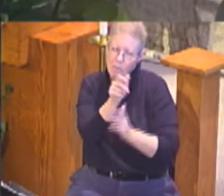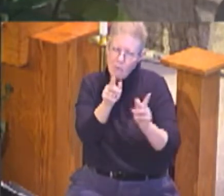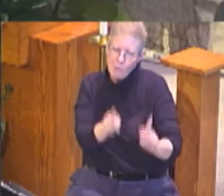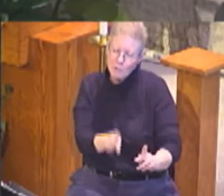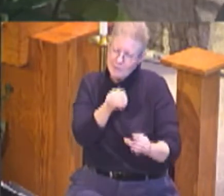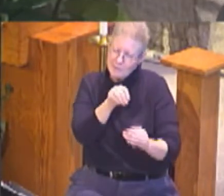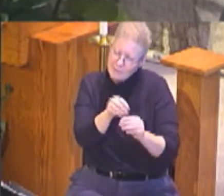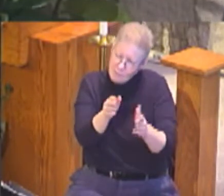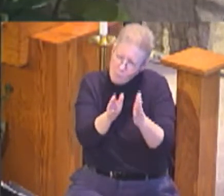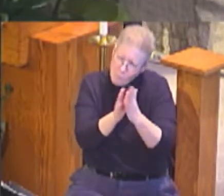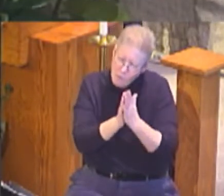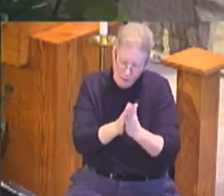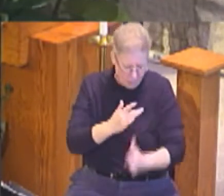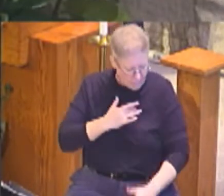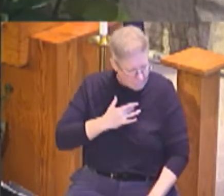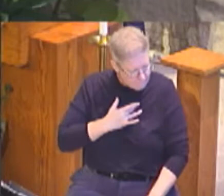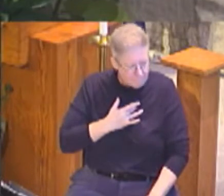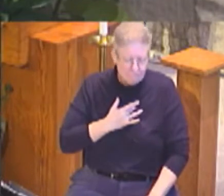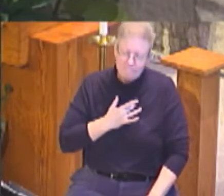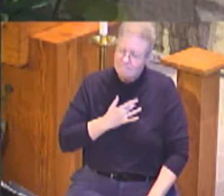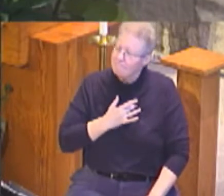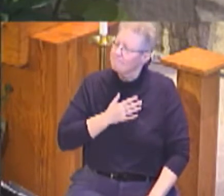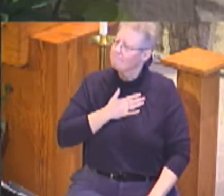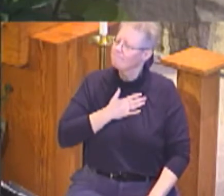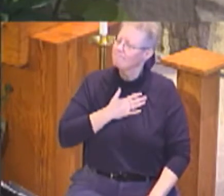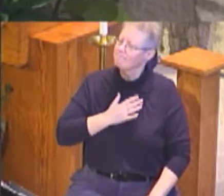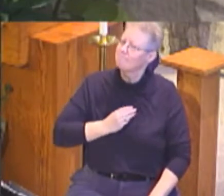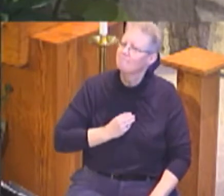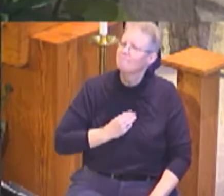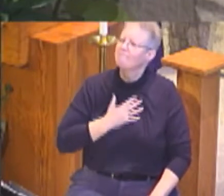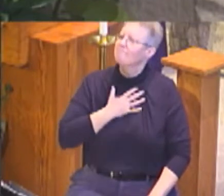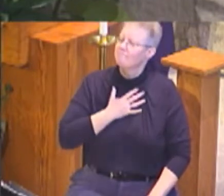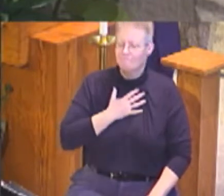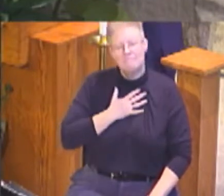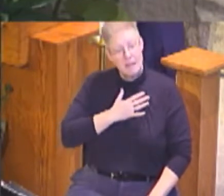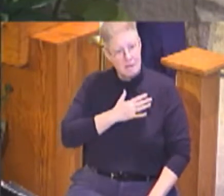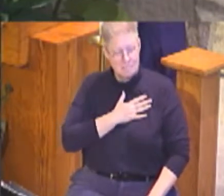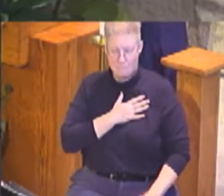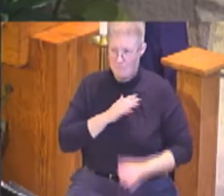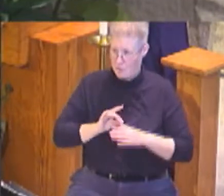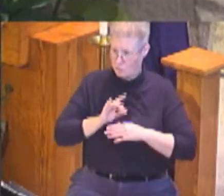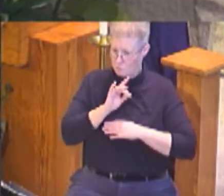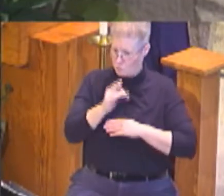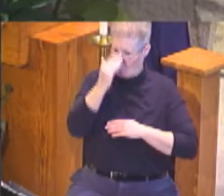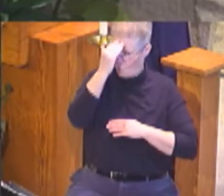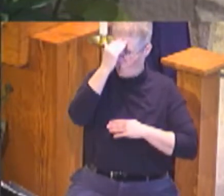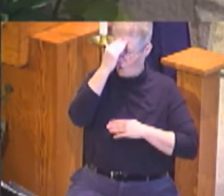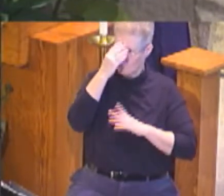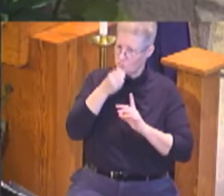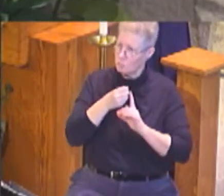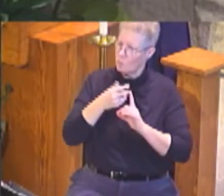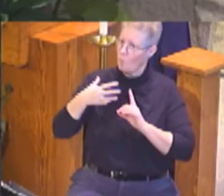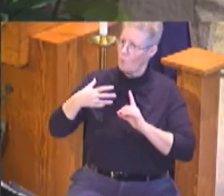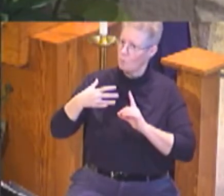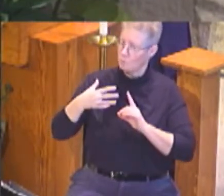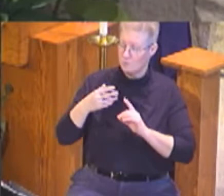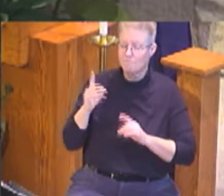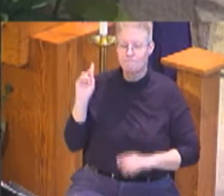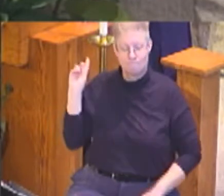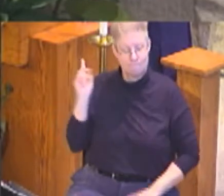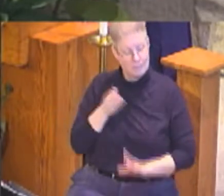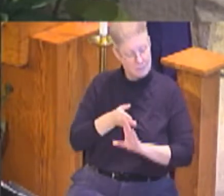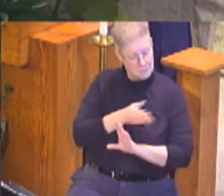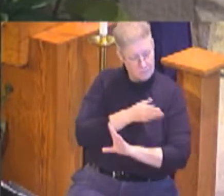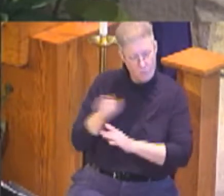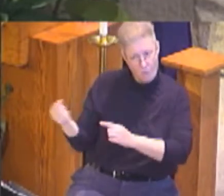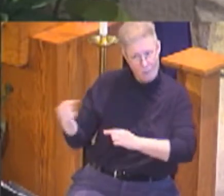my spirits, and expands my spiritual awareness. Before coming to Unity Minneapolis, I didn't really